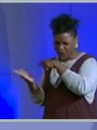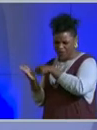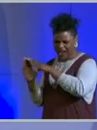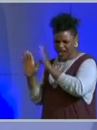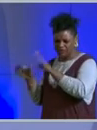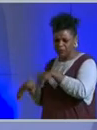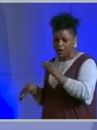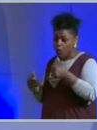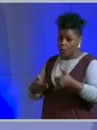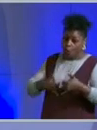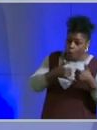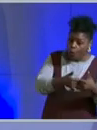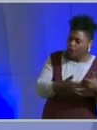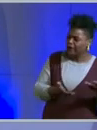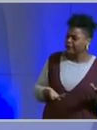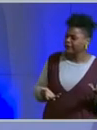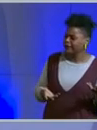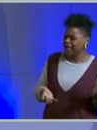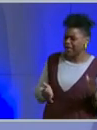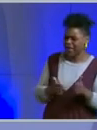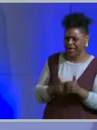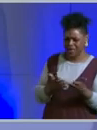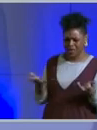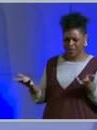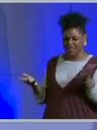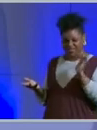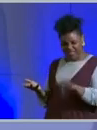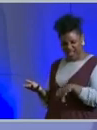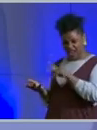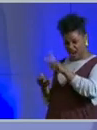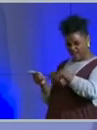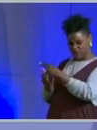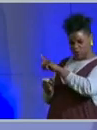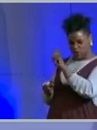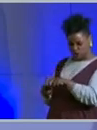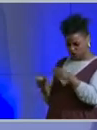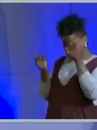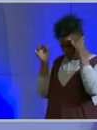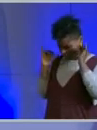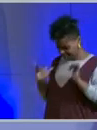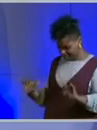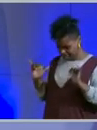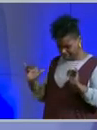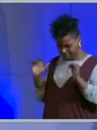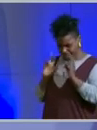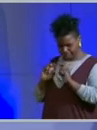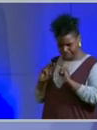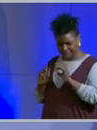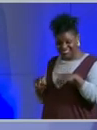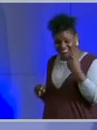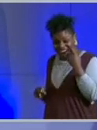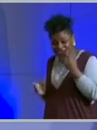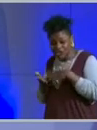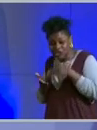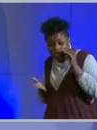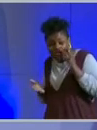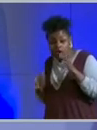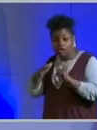These are the types of questions that we have to ask ourselves. And just like we learned with